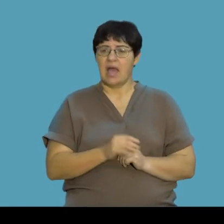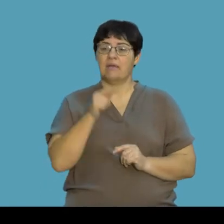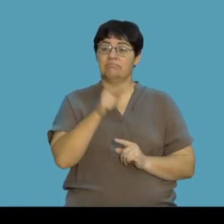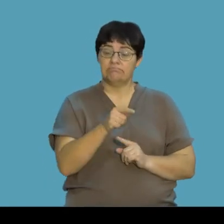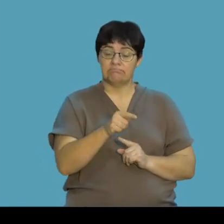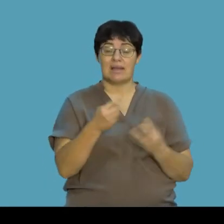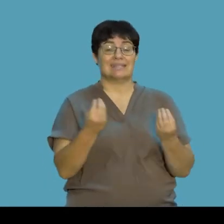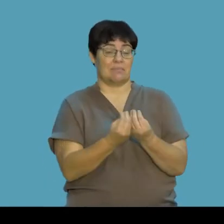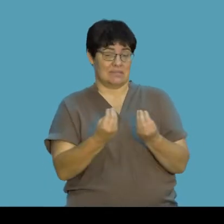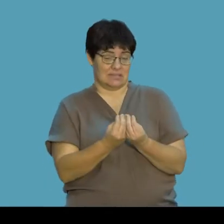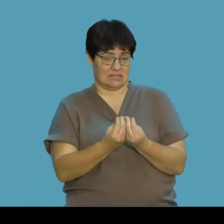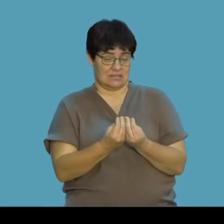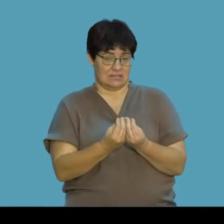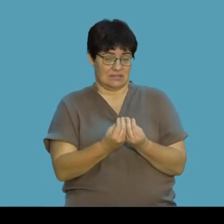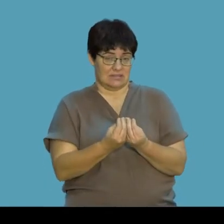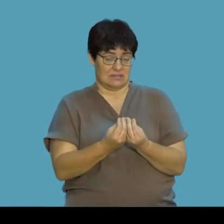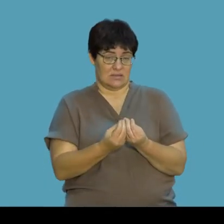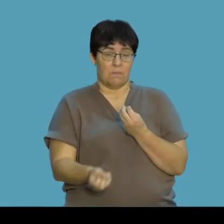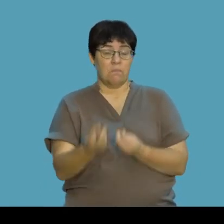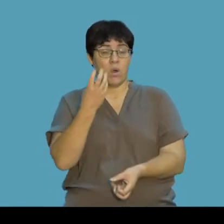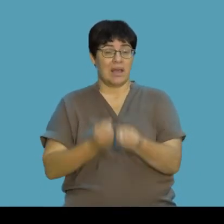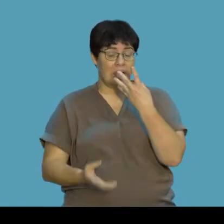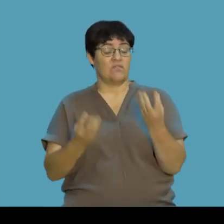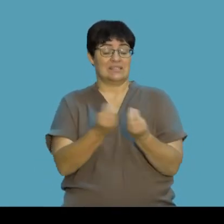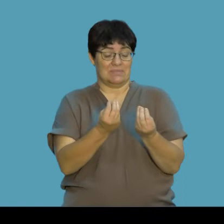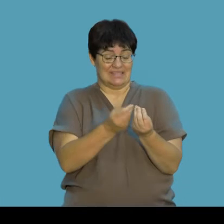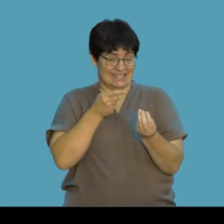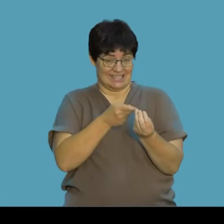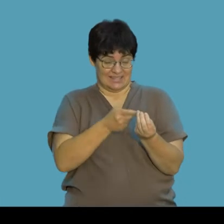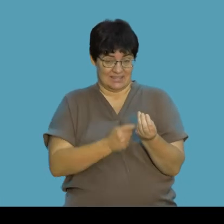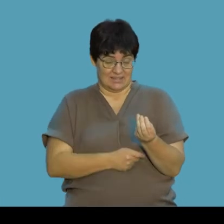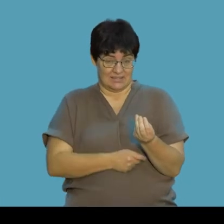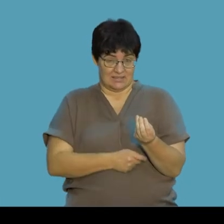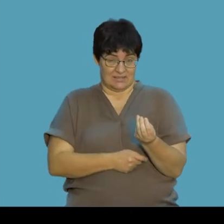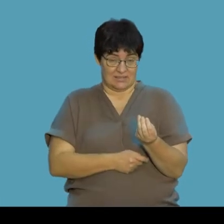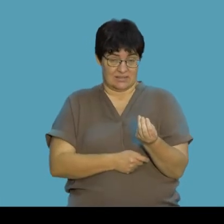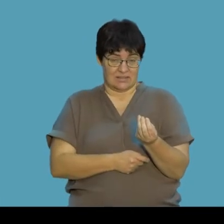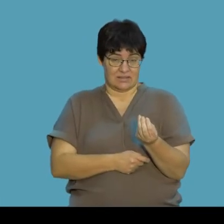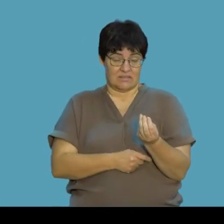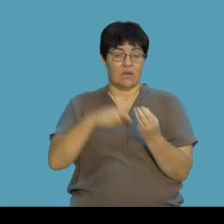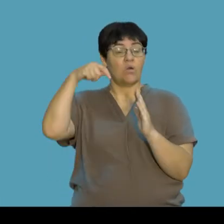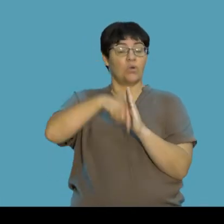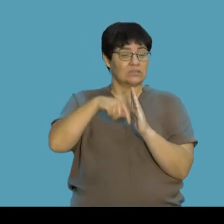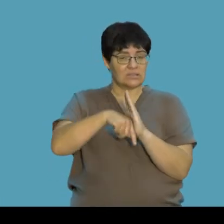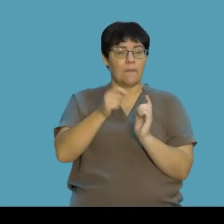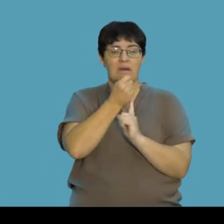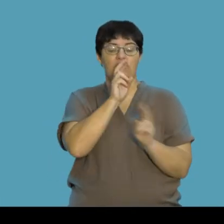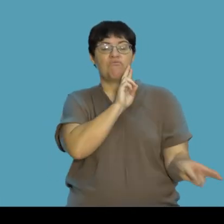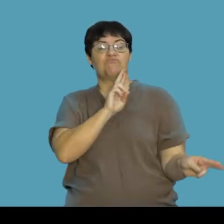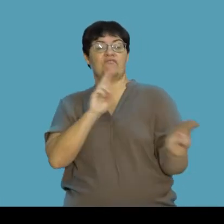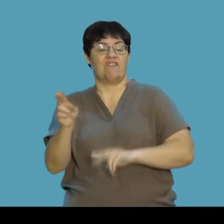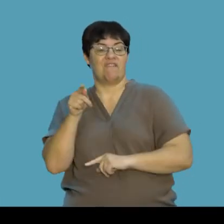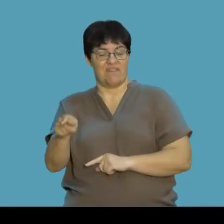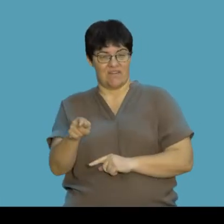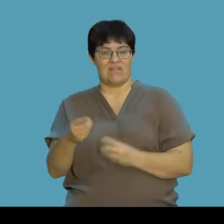substance. So we want to qualify that. Is boiling point of a substance, because in the context, we must refer